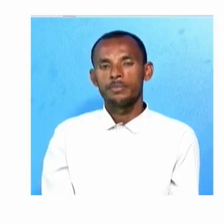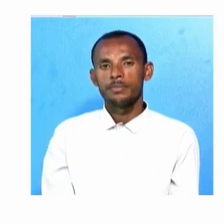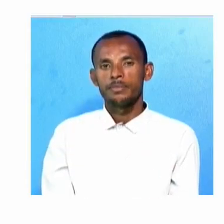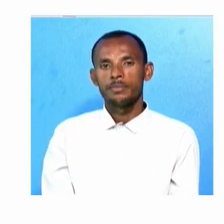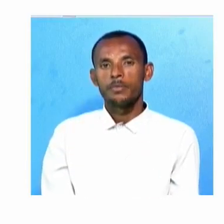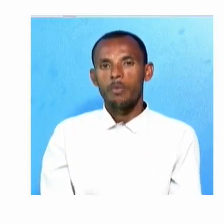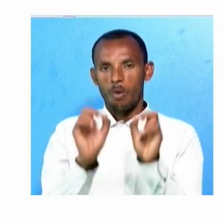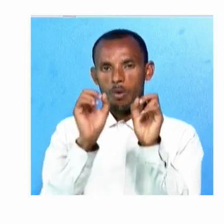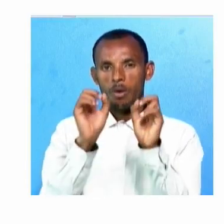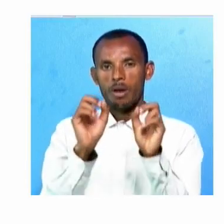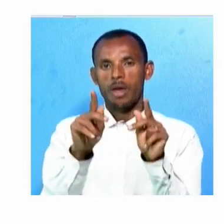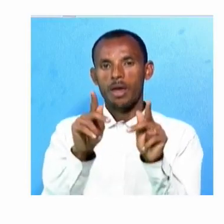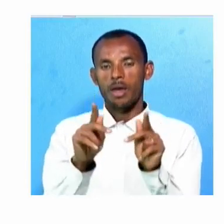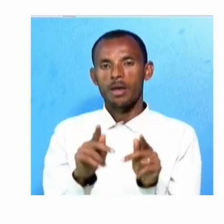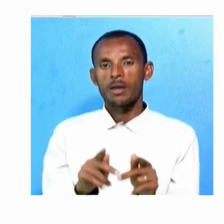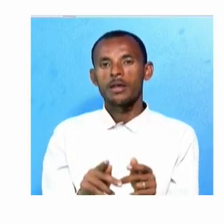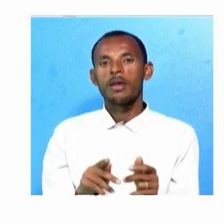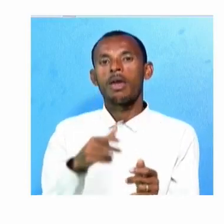Okay.